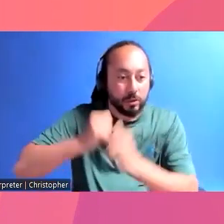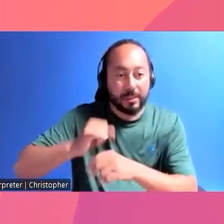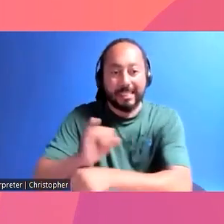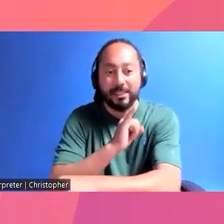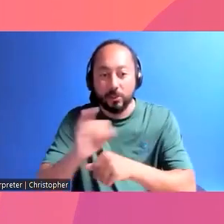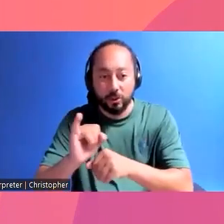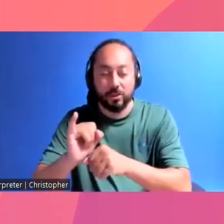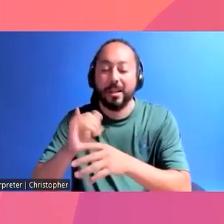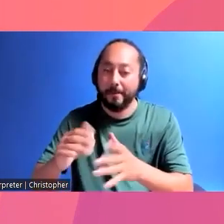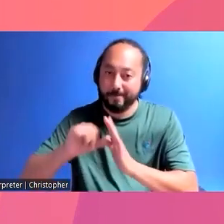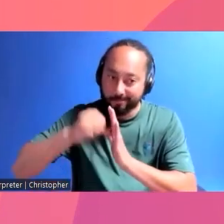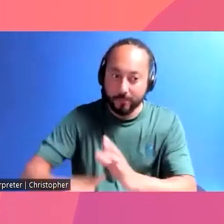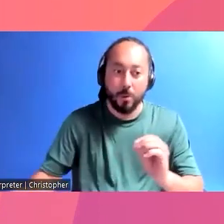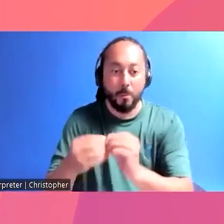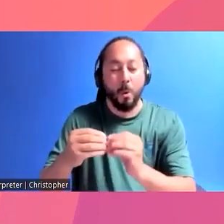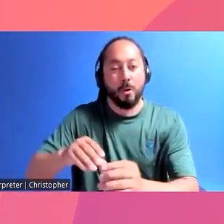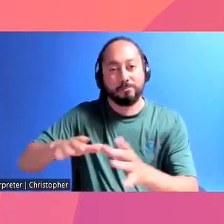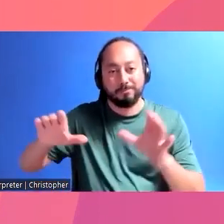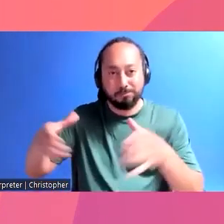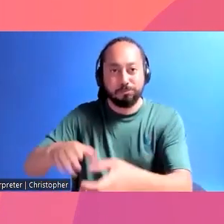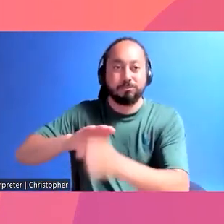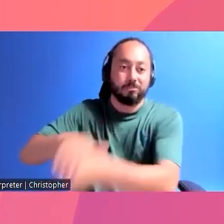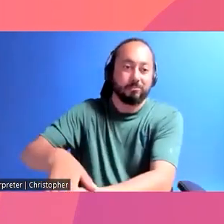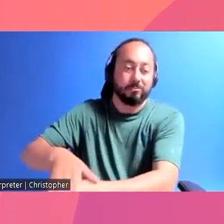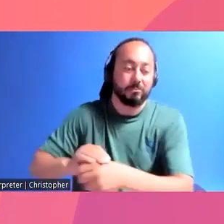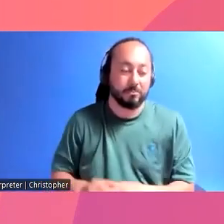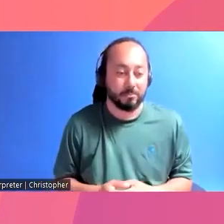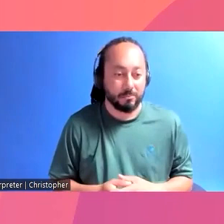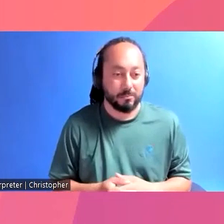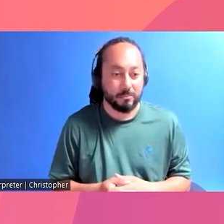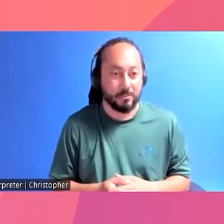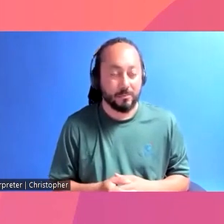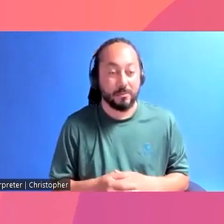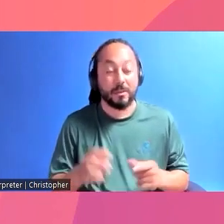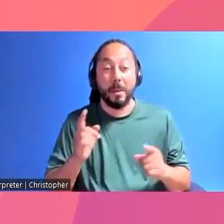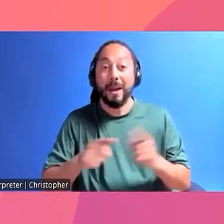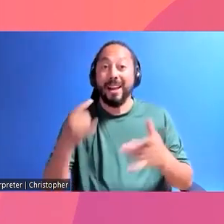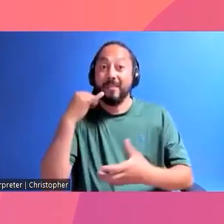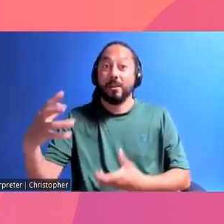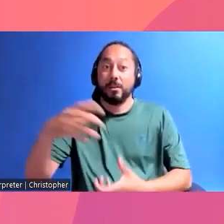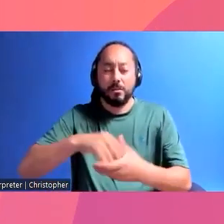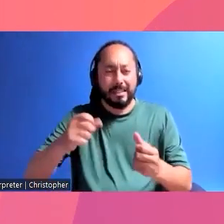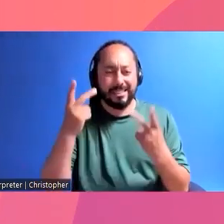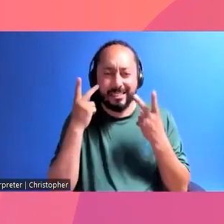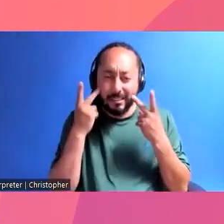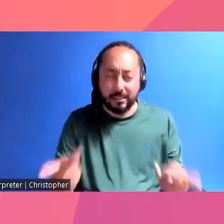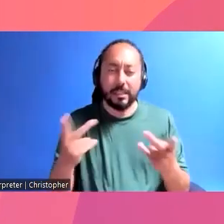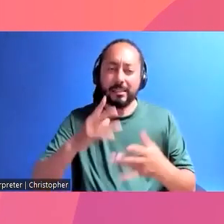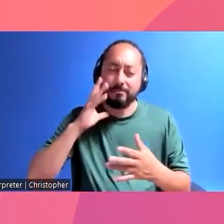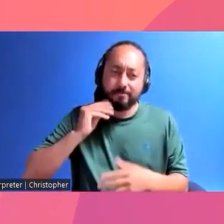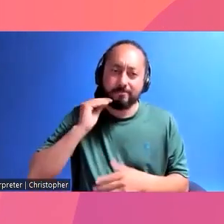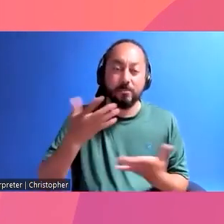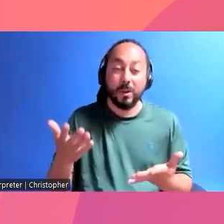marginalization. These studies often tell a collective narrative about the experiences of people with traumatic brain